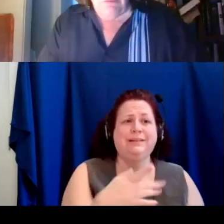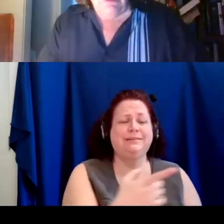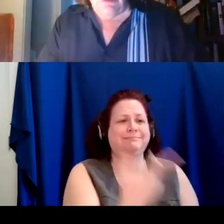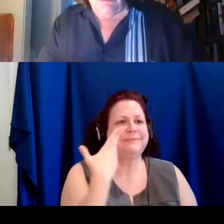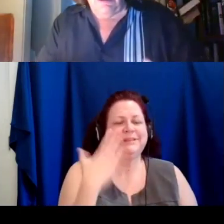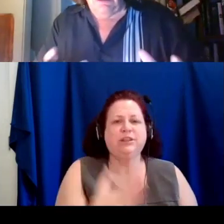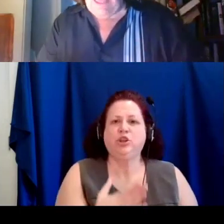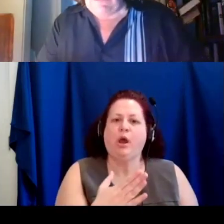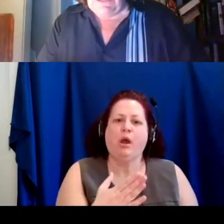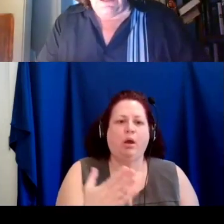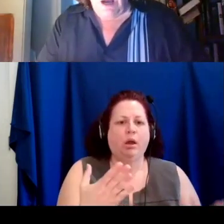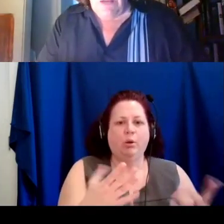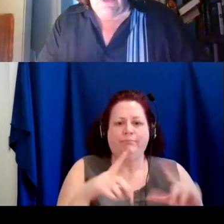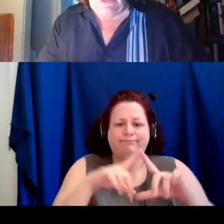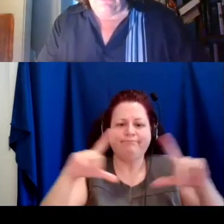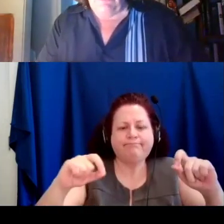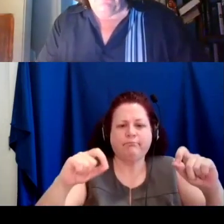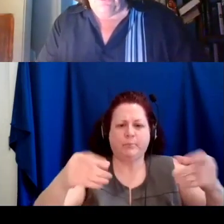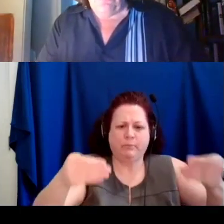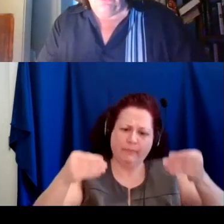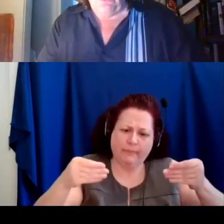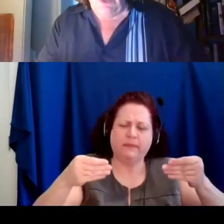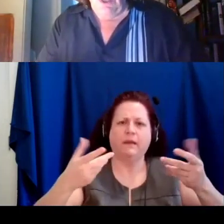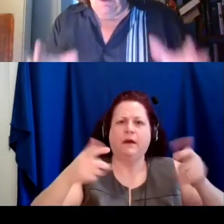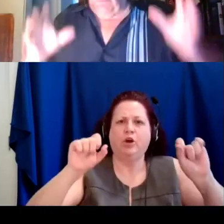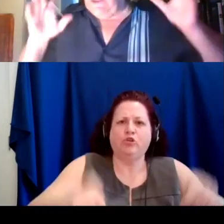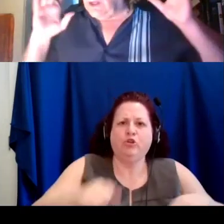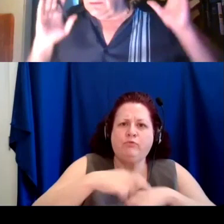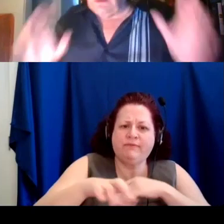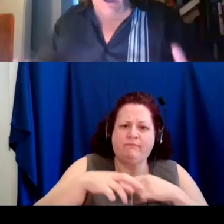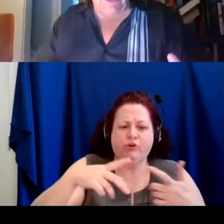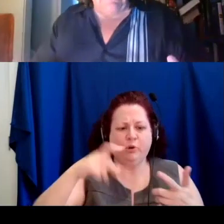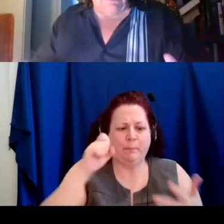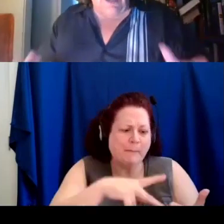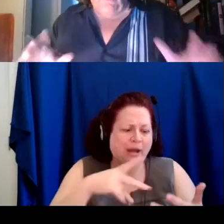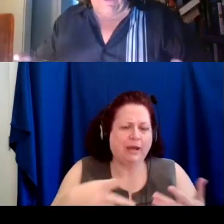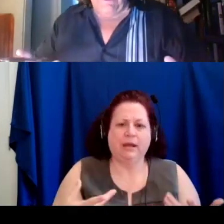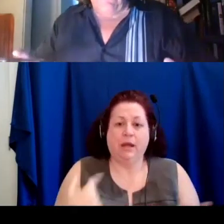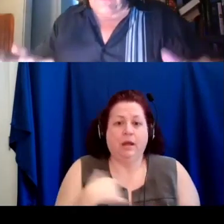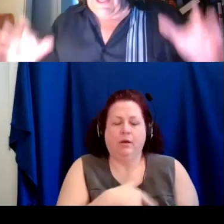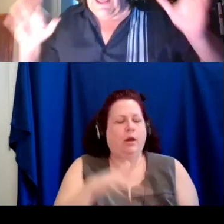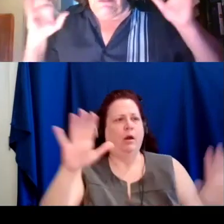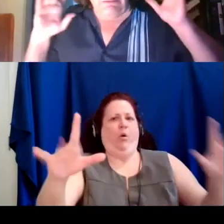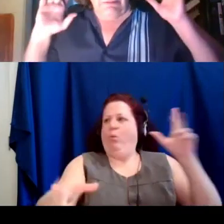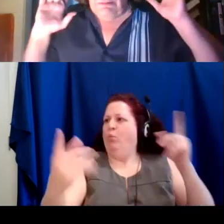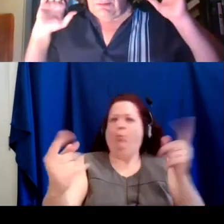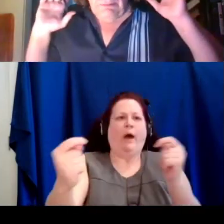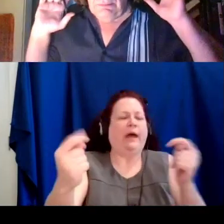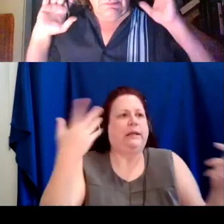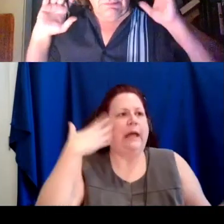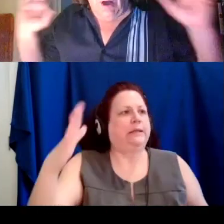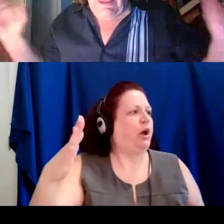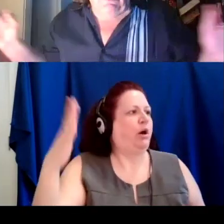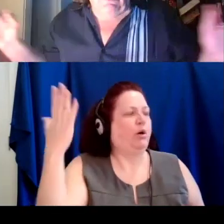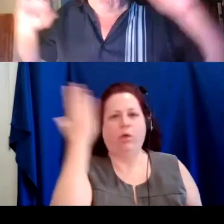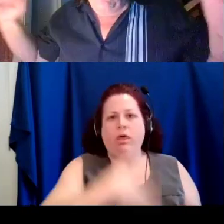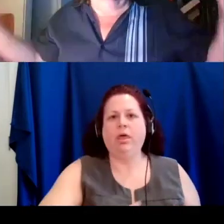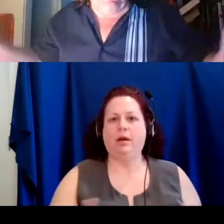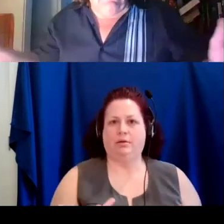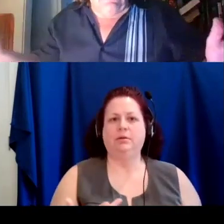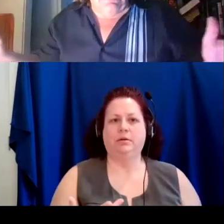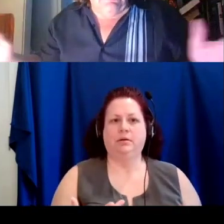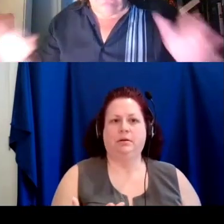have a laminated card that we could refer to. We got caught unawares, and it was